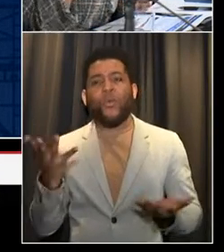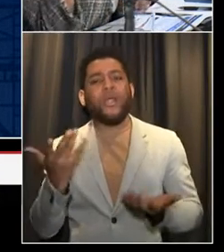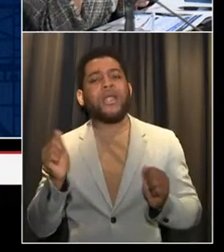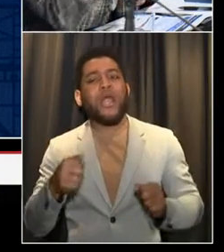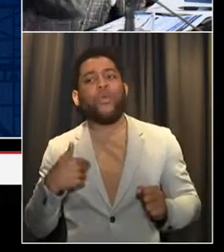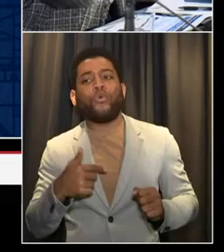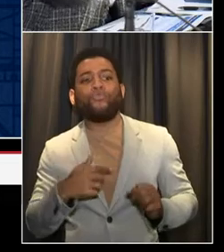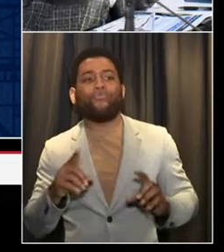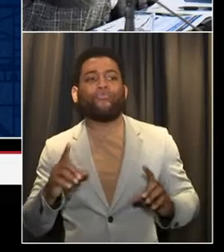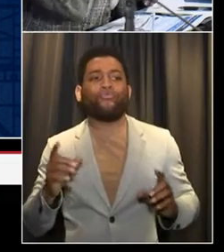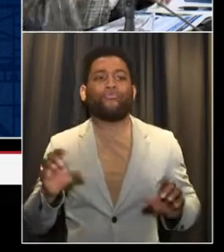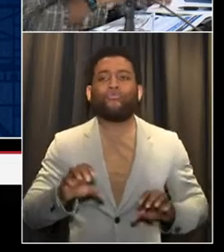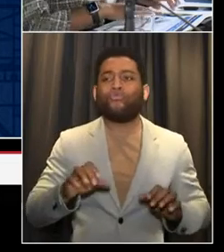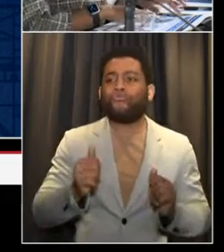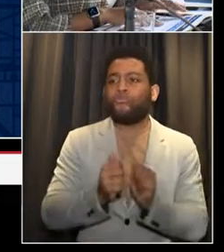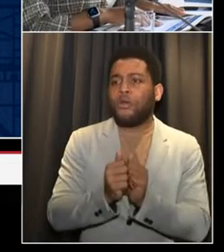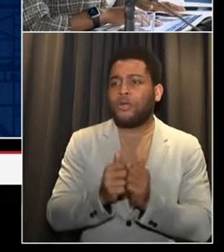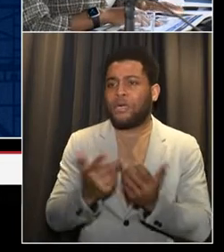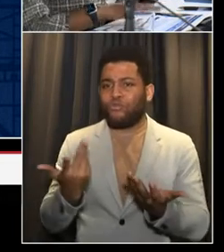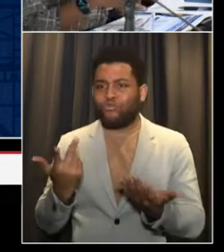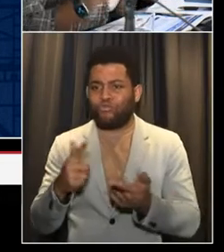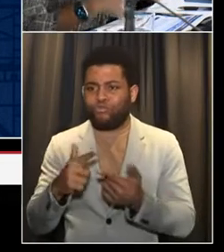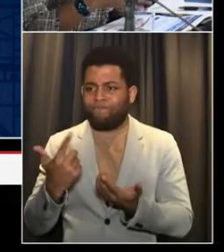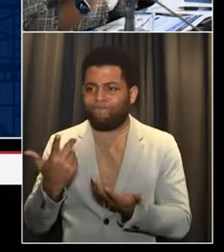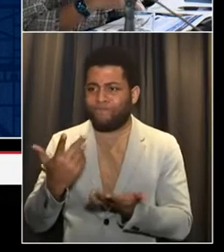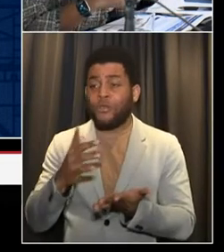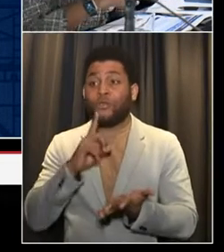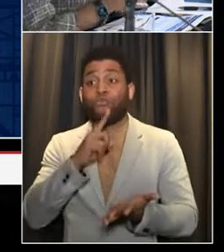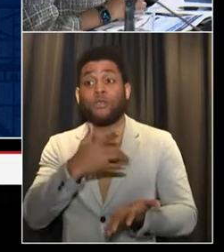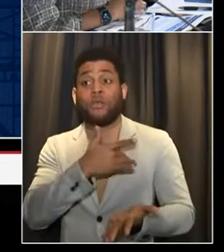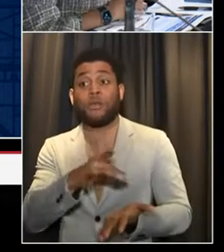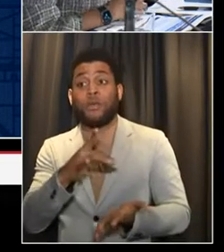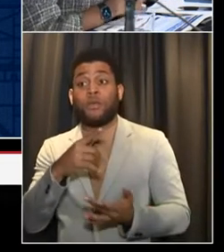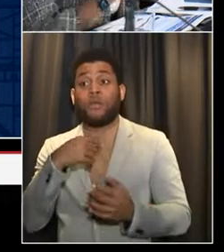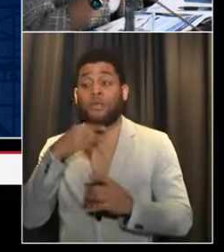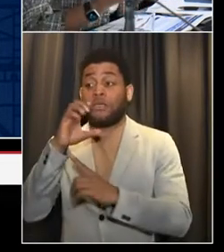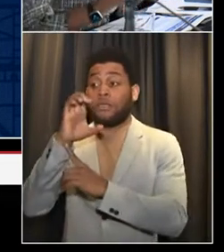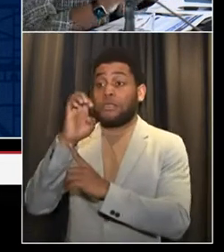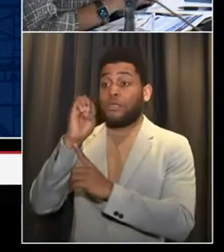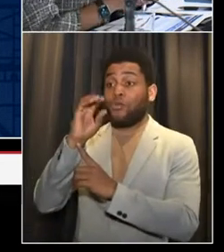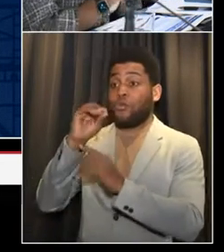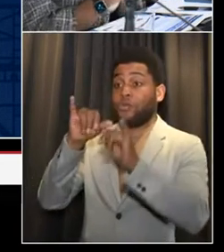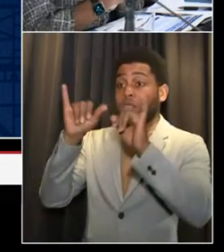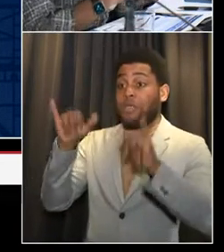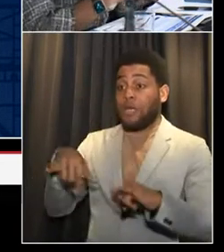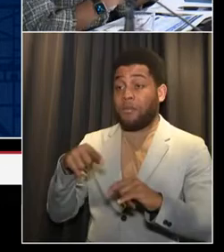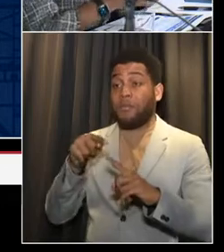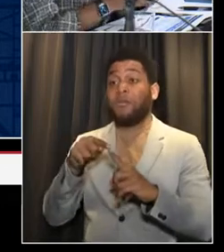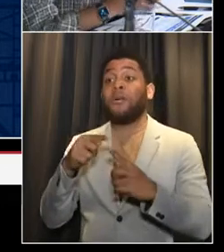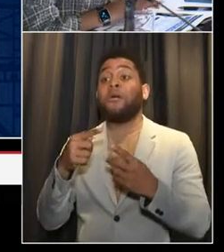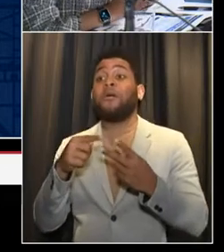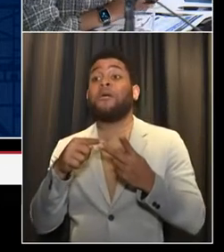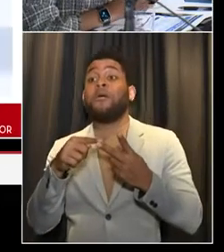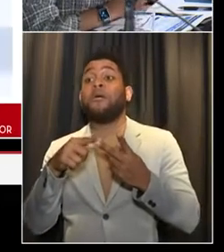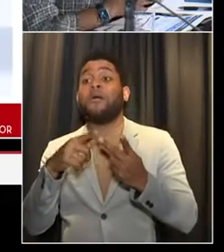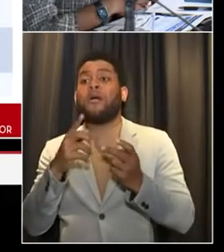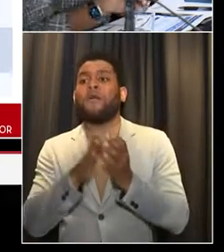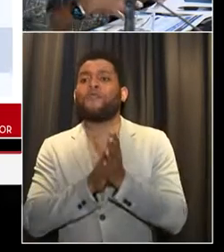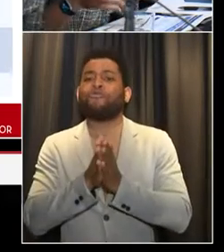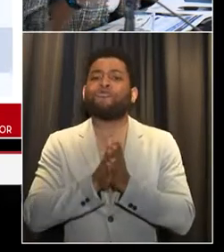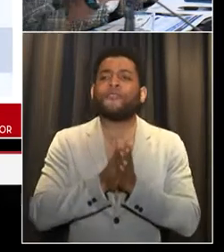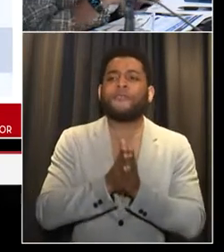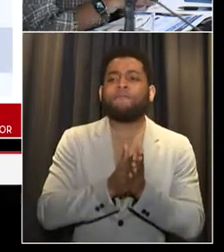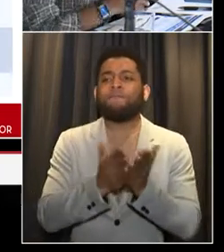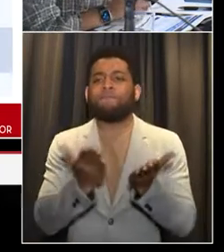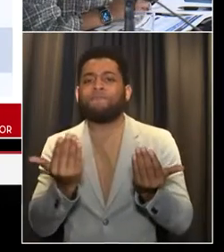reverse some of the things that we saw in the ecosystem. So what you have next are some of the initiatives you've heard about from MPD and